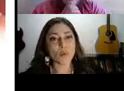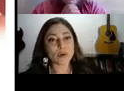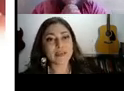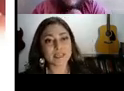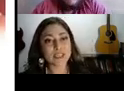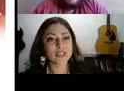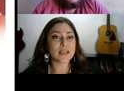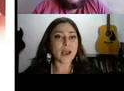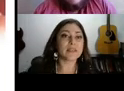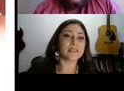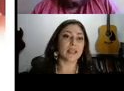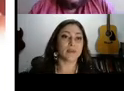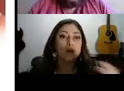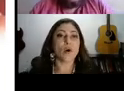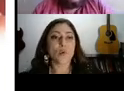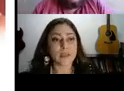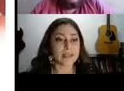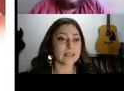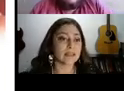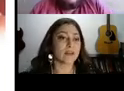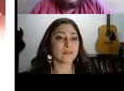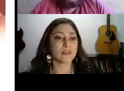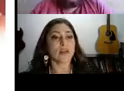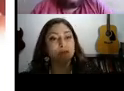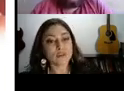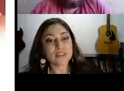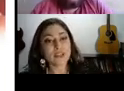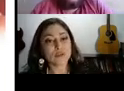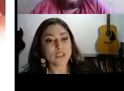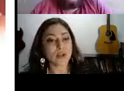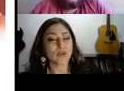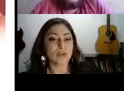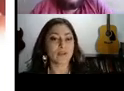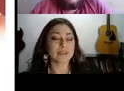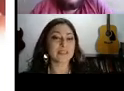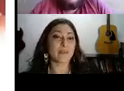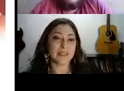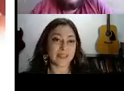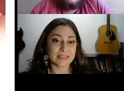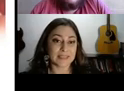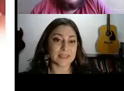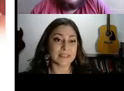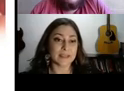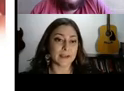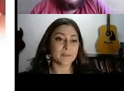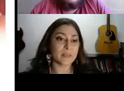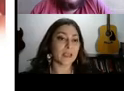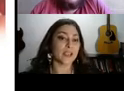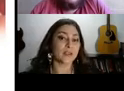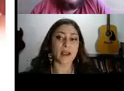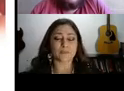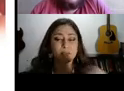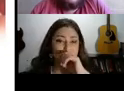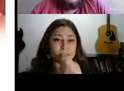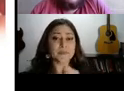national organizations coming together, organizing themselves. The first National Chicano Youth Conference happened in 1969.